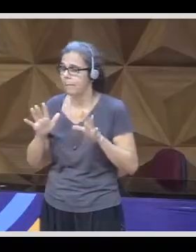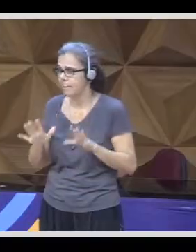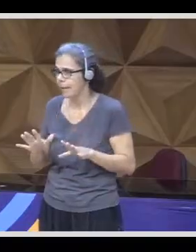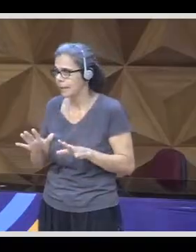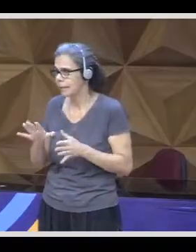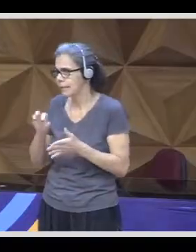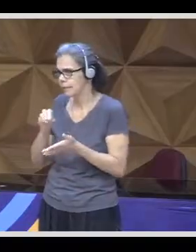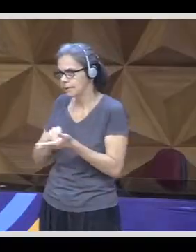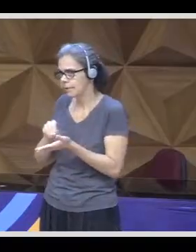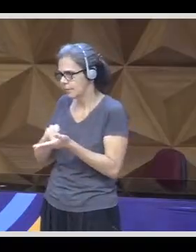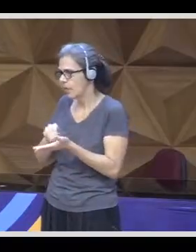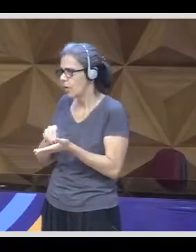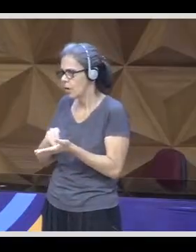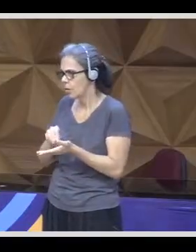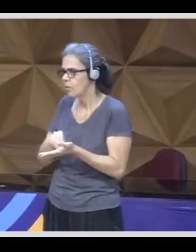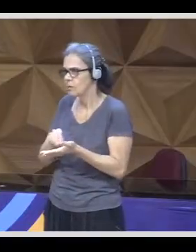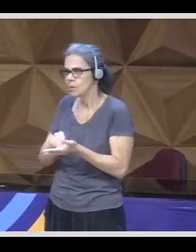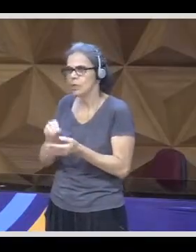this area.